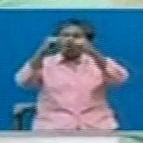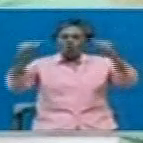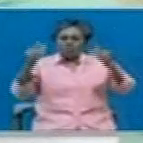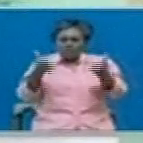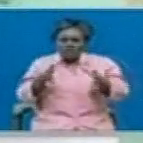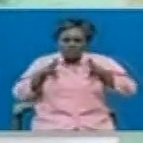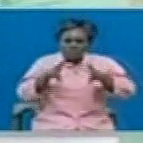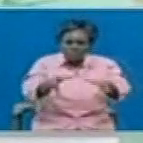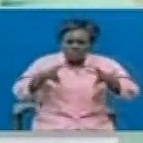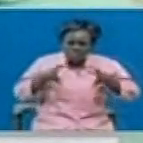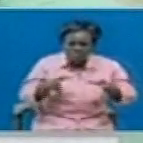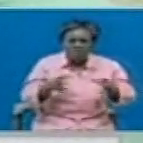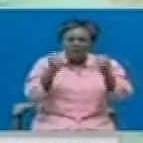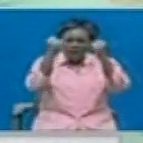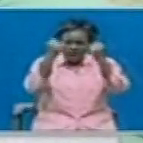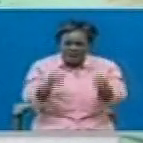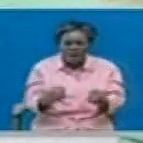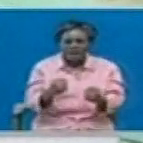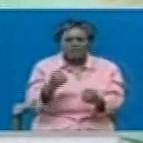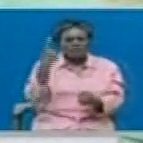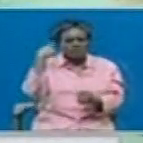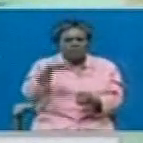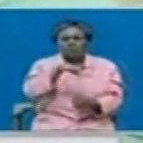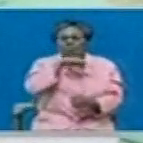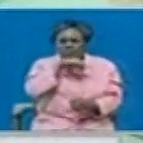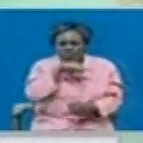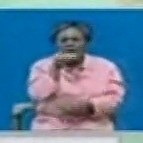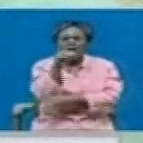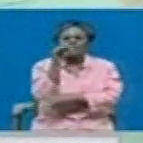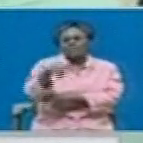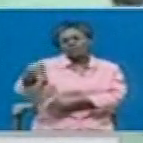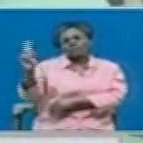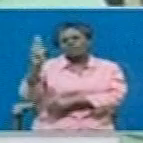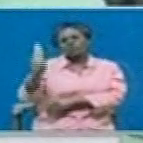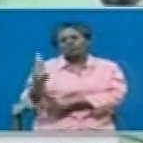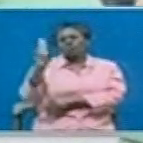now pushing the ball even harder. Former Prime Minister Raila Odinga is asking President Kenyatta to